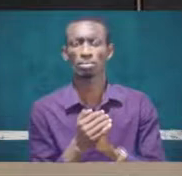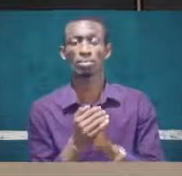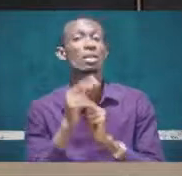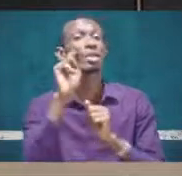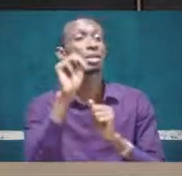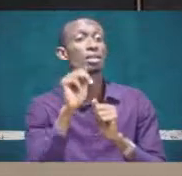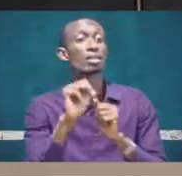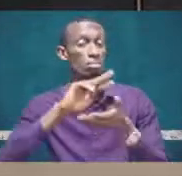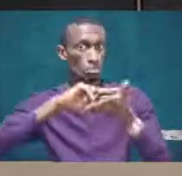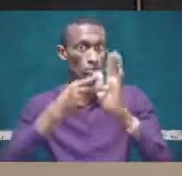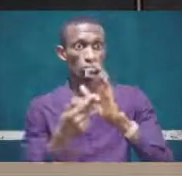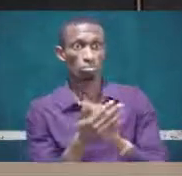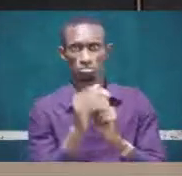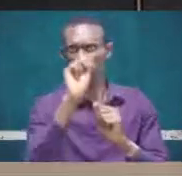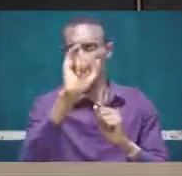is sine